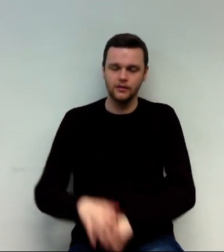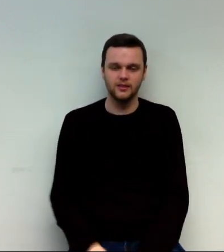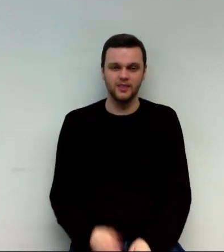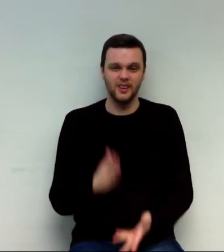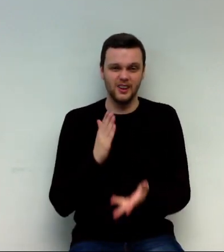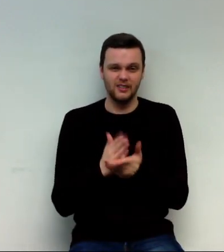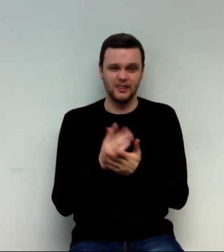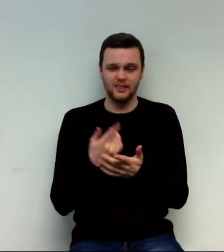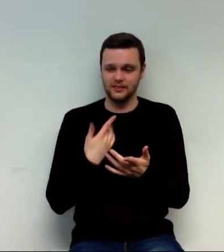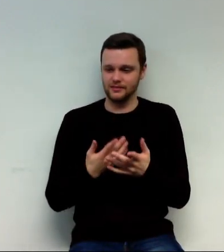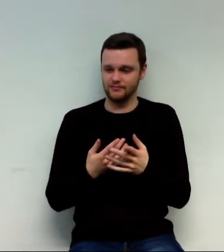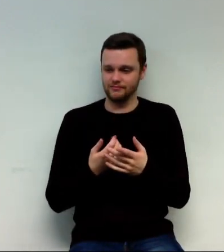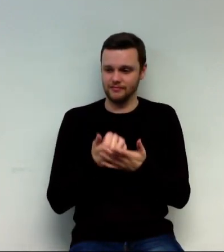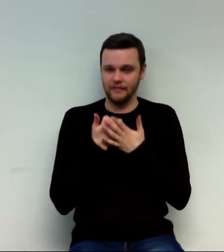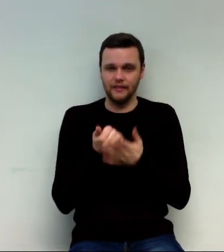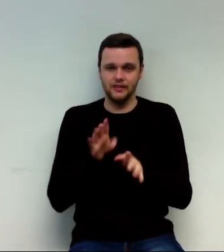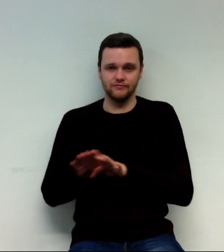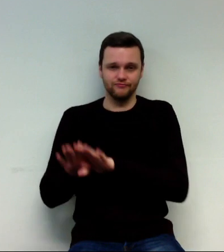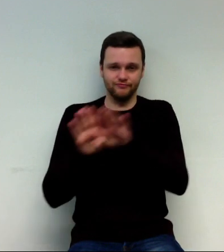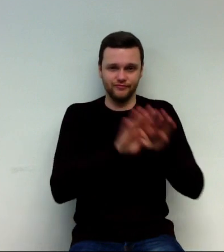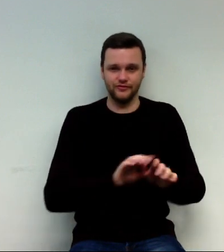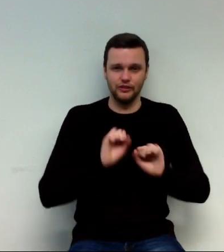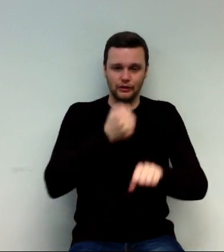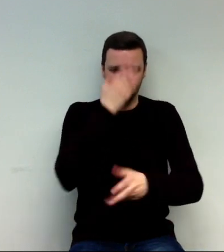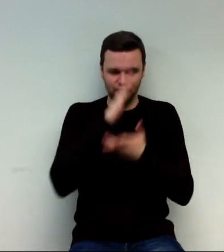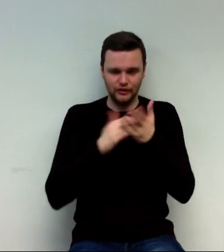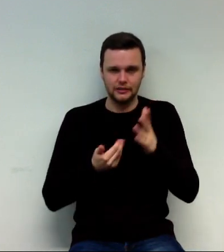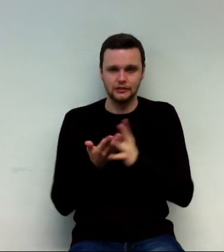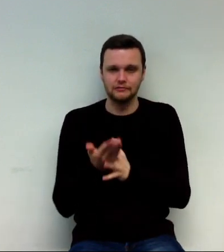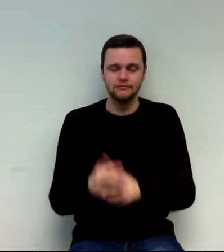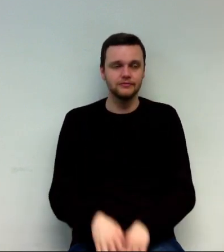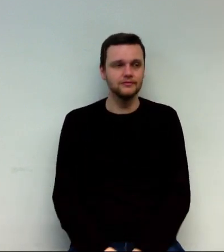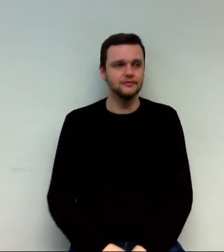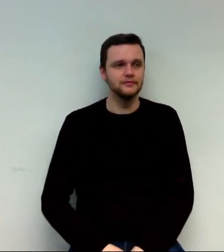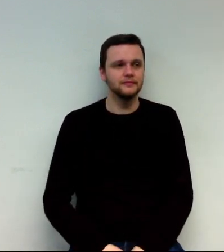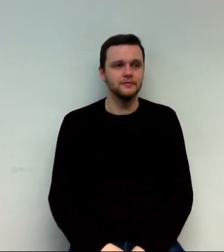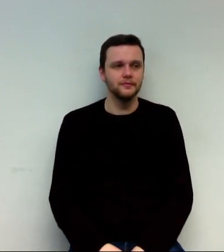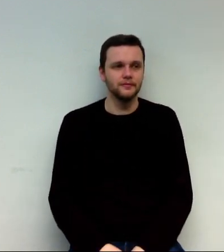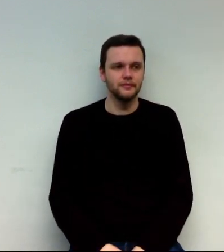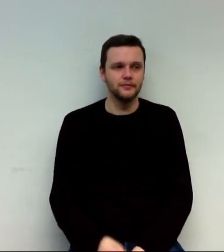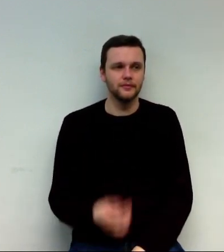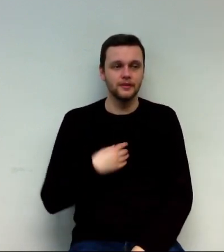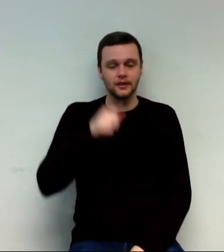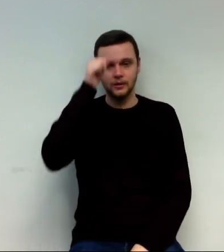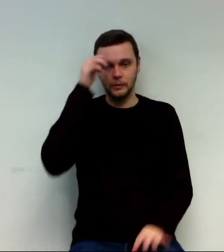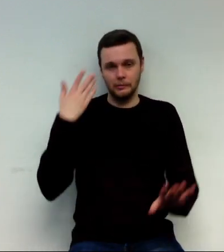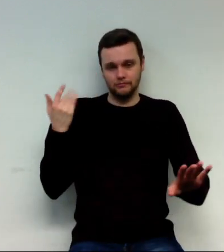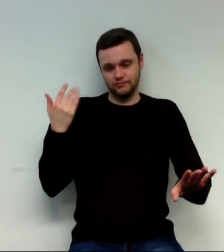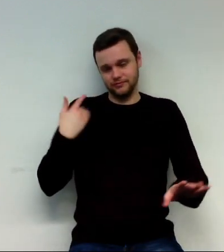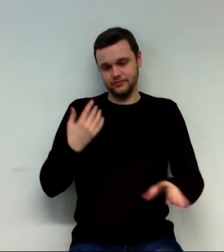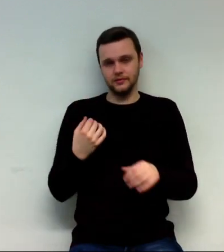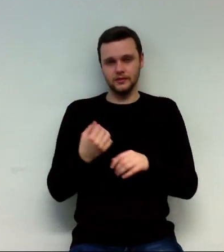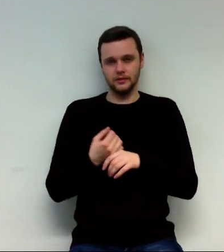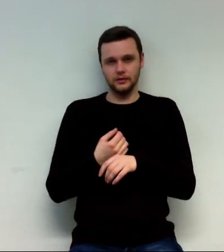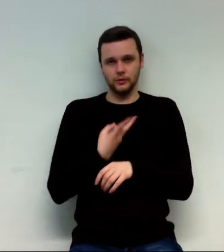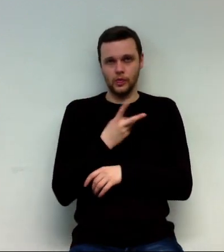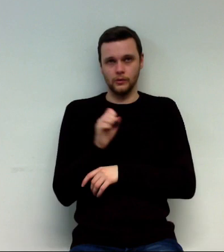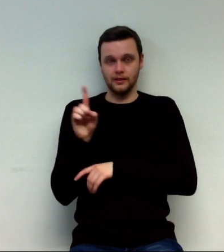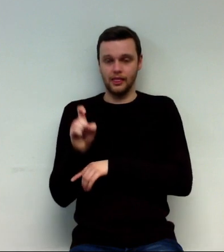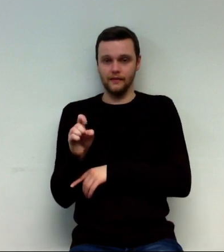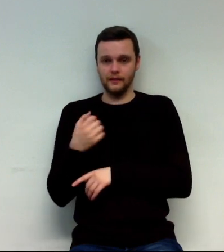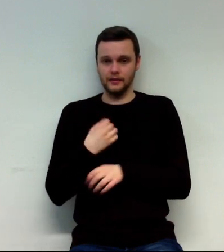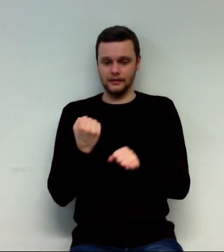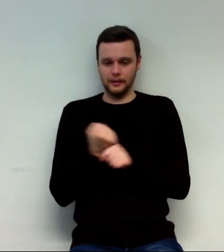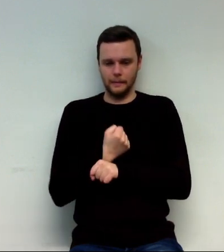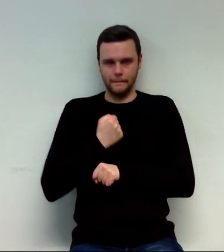whole Fringe journey. Yeah, absolutely critical. I'd say I did my own Fringe show back in